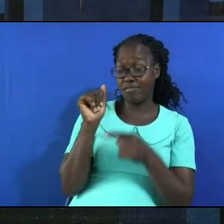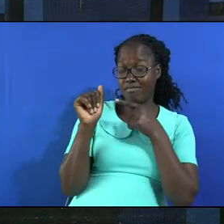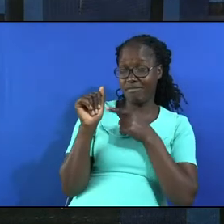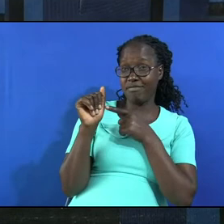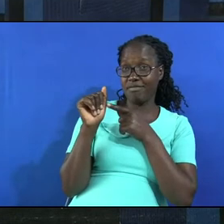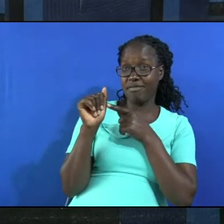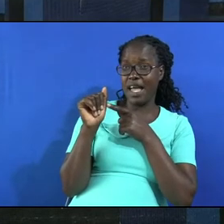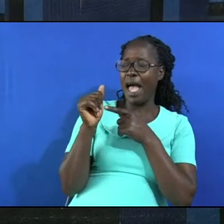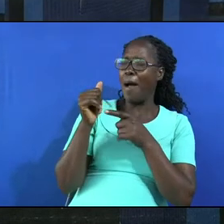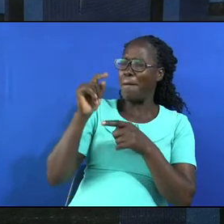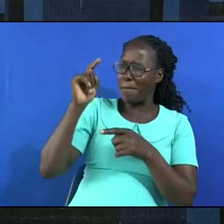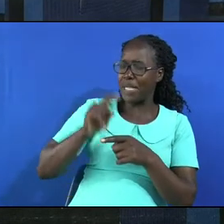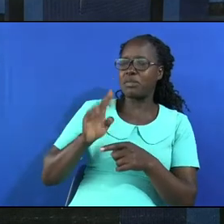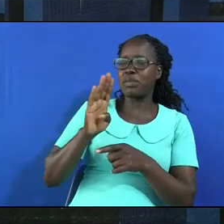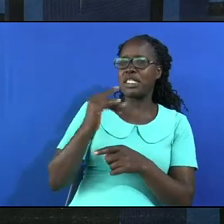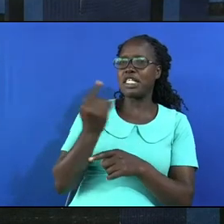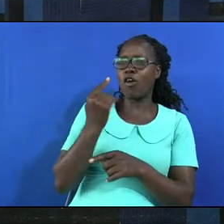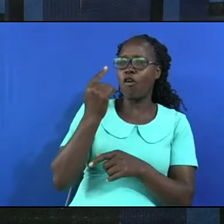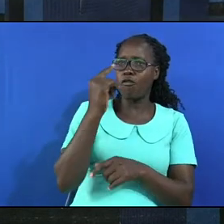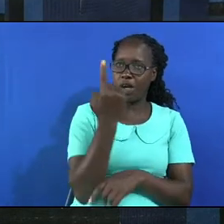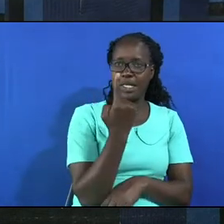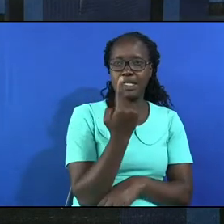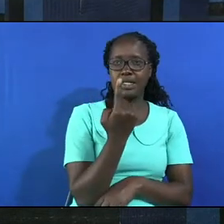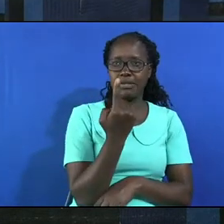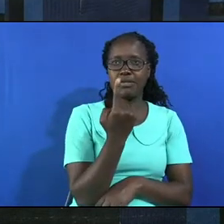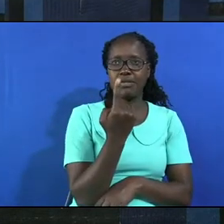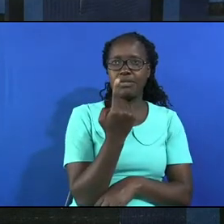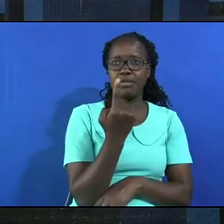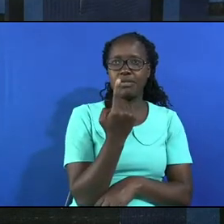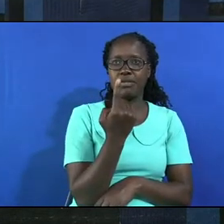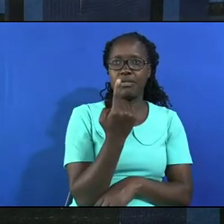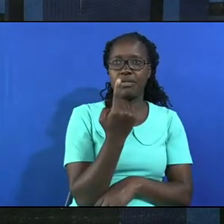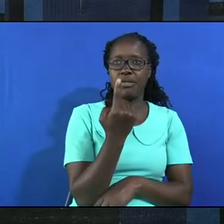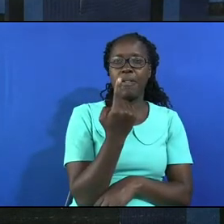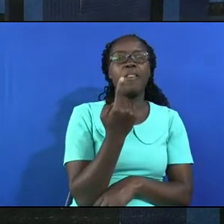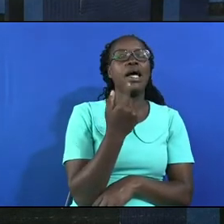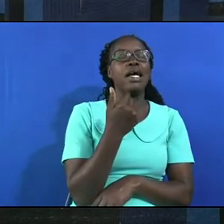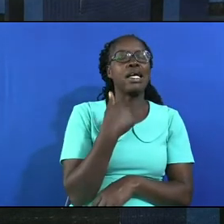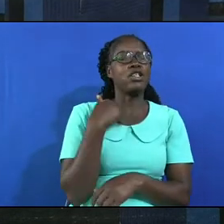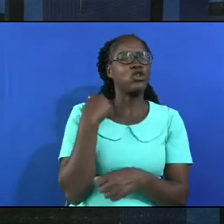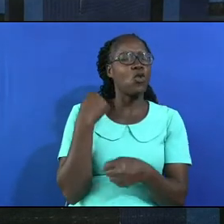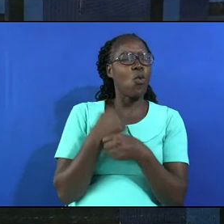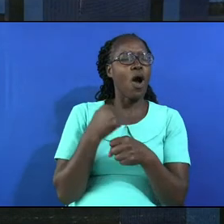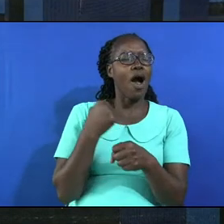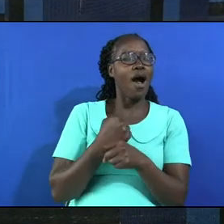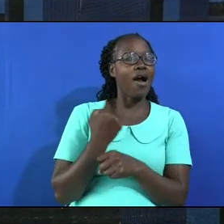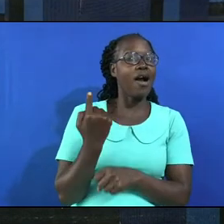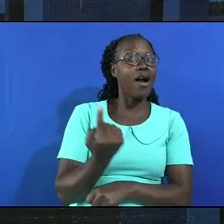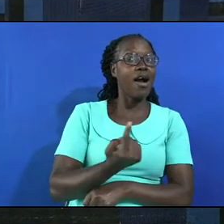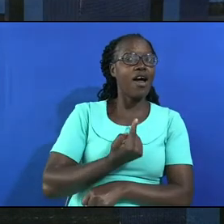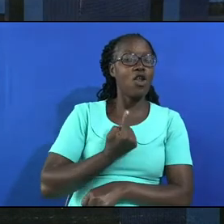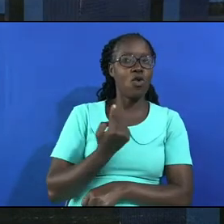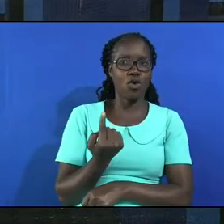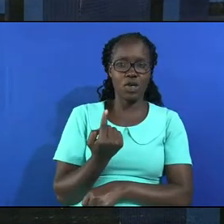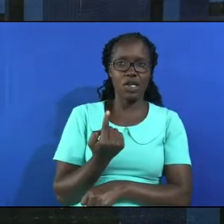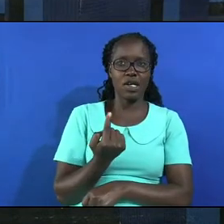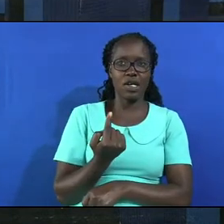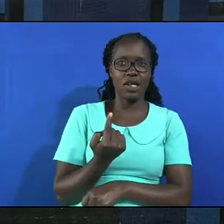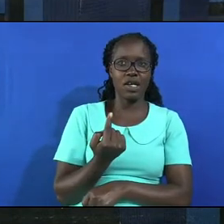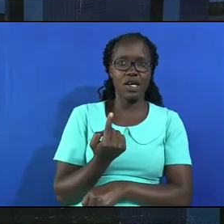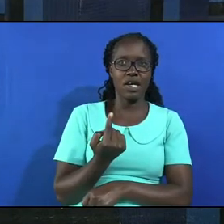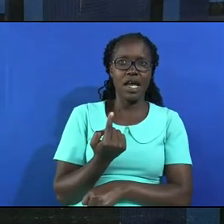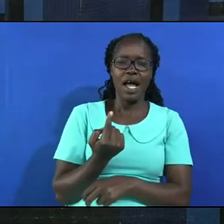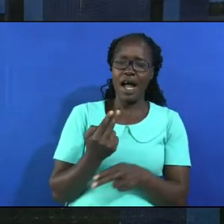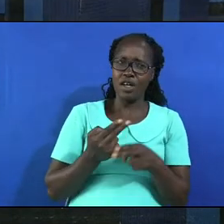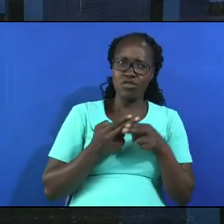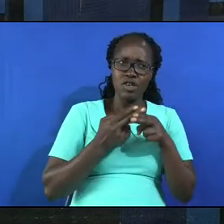had to be single first. He had to walk alone. He had to